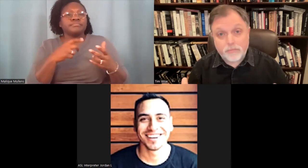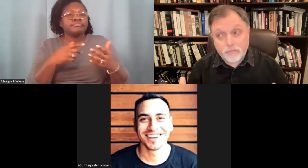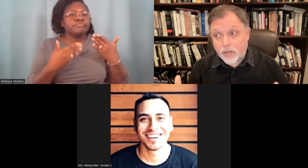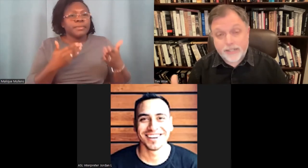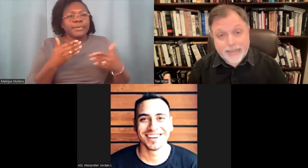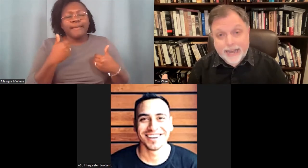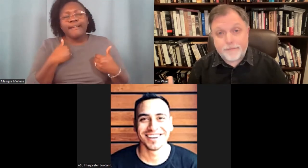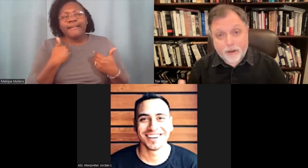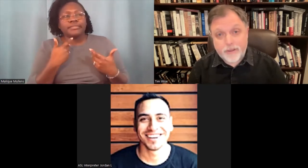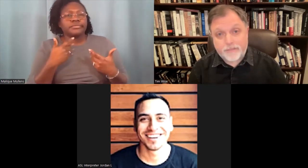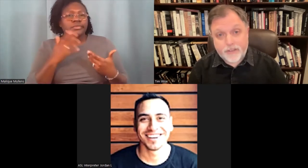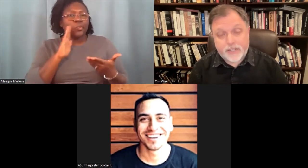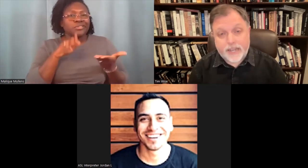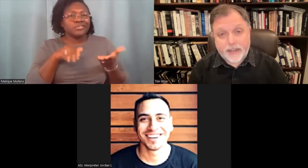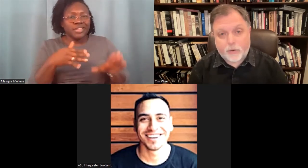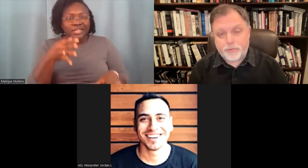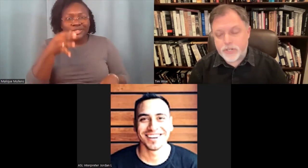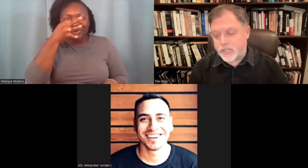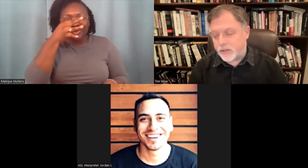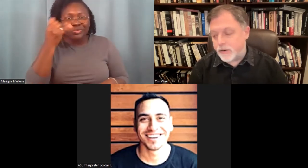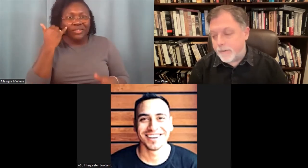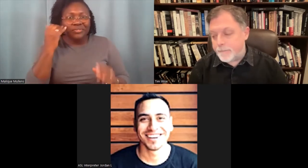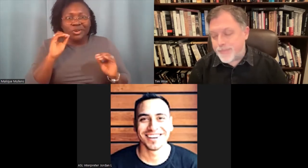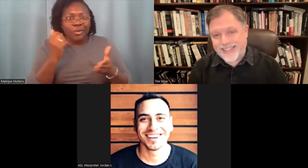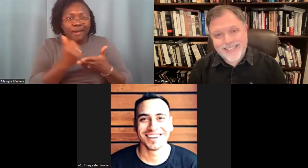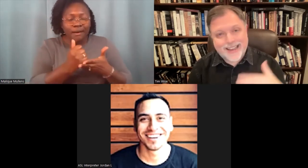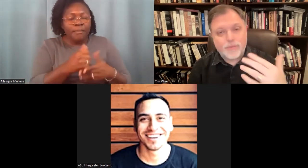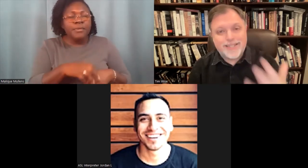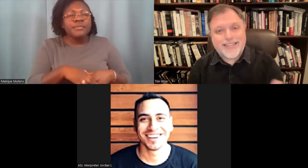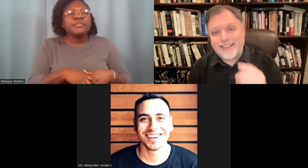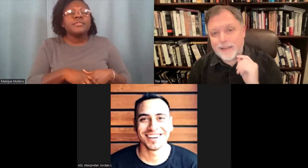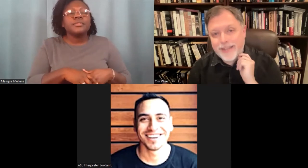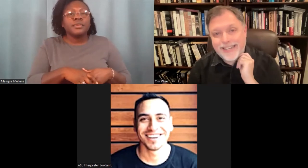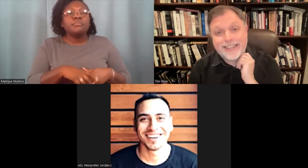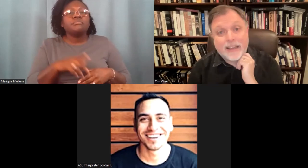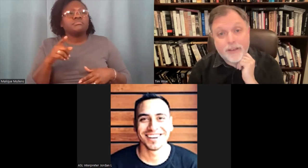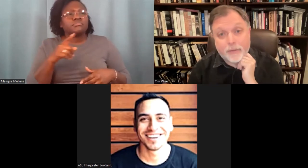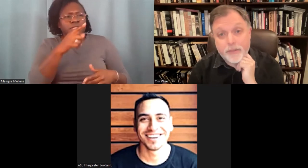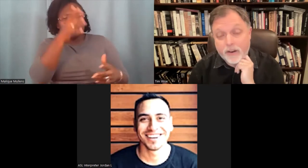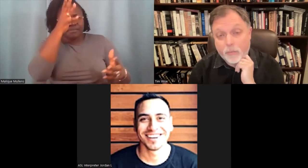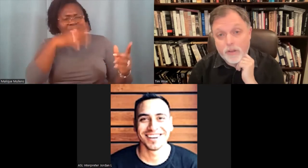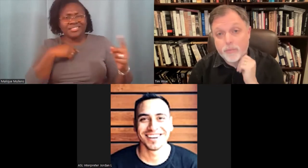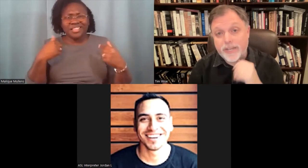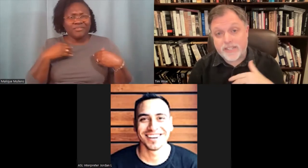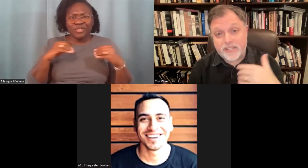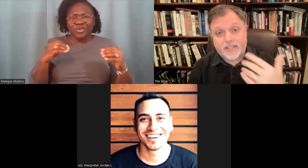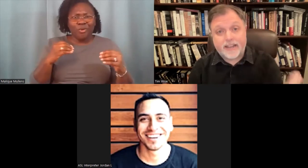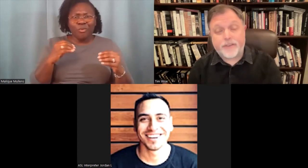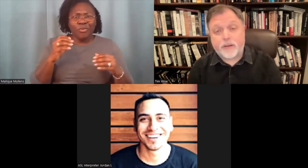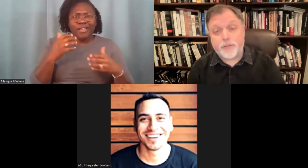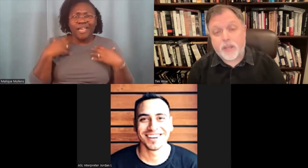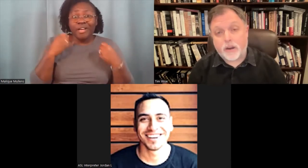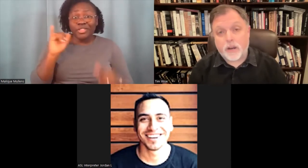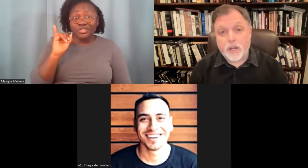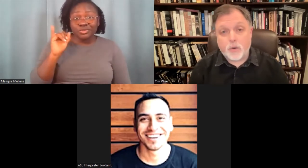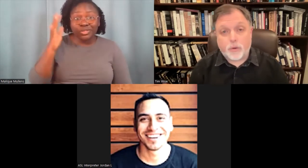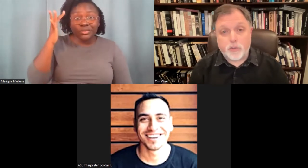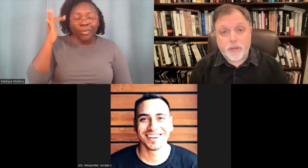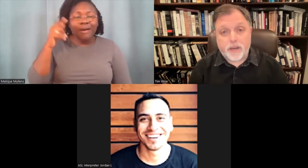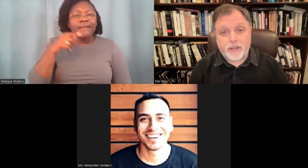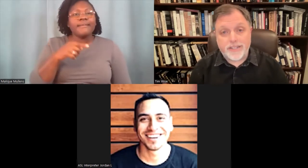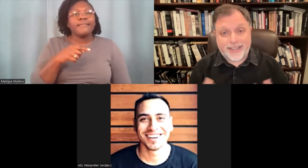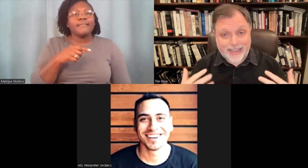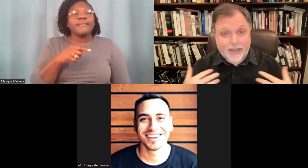Probably going to die from it if he didn't get help pretty soon. And this guy was telling him that he didn't have health care. One of the reasons he didn't have health care